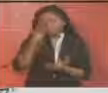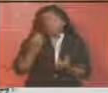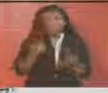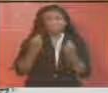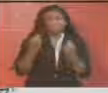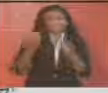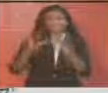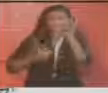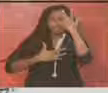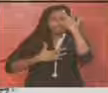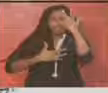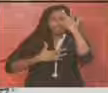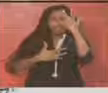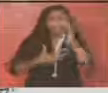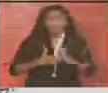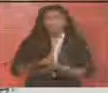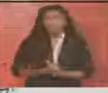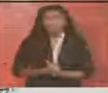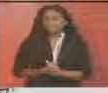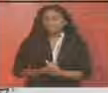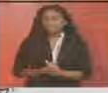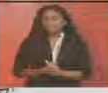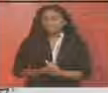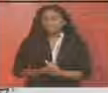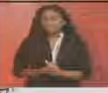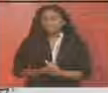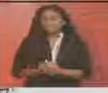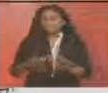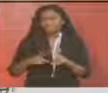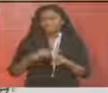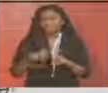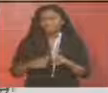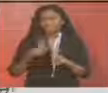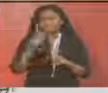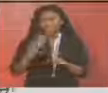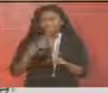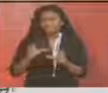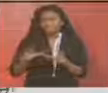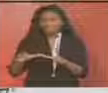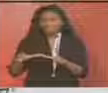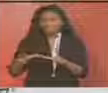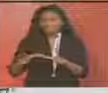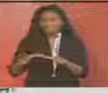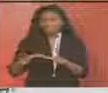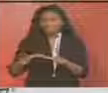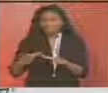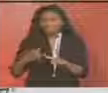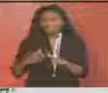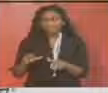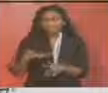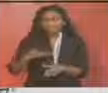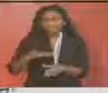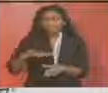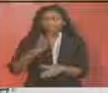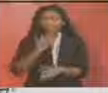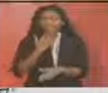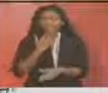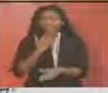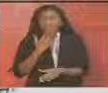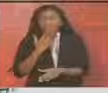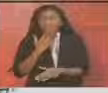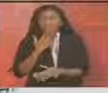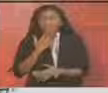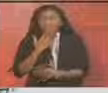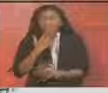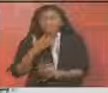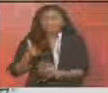And we actually have that clustering occurring where we can see not necessarily geographically linked in small spaces, meaning not on the